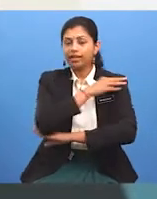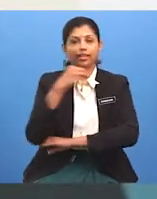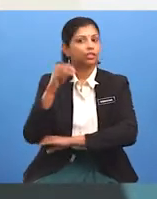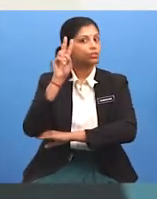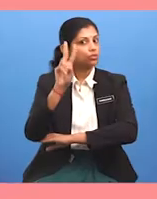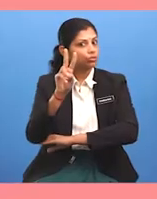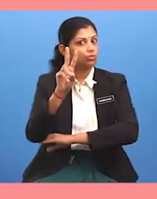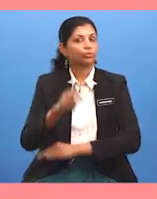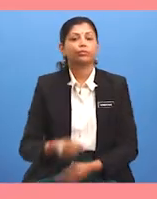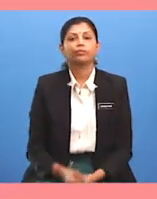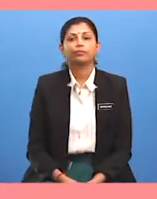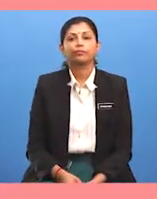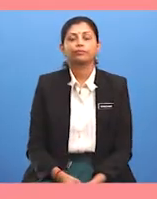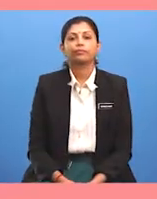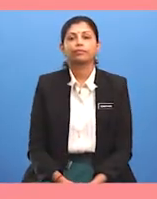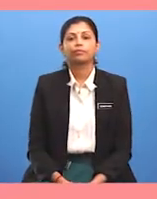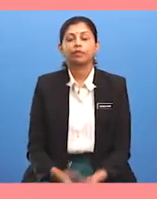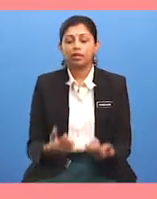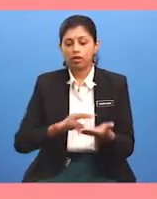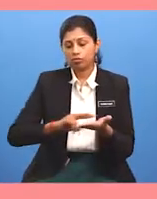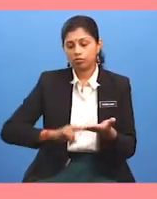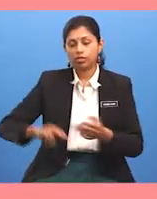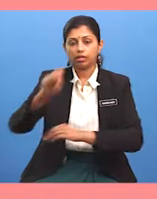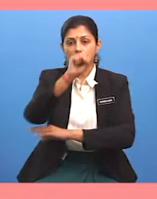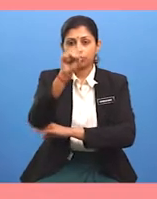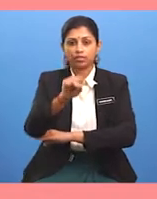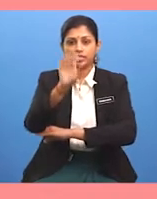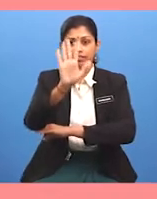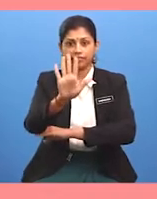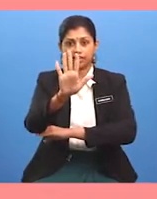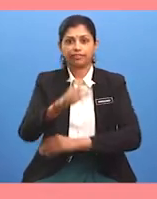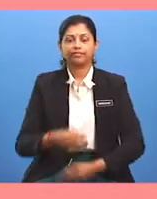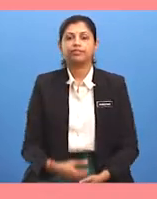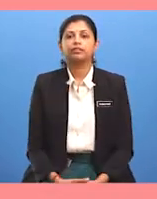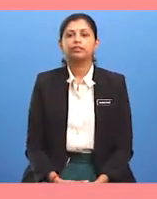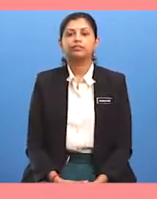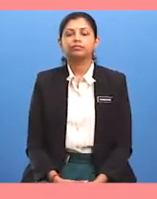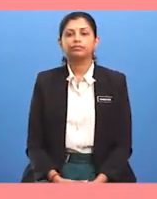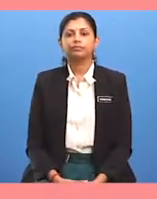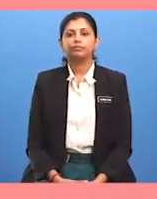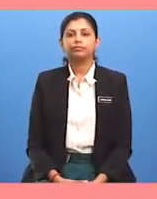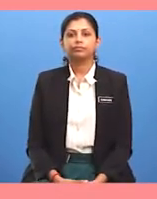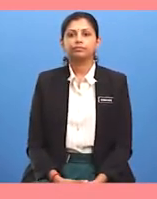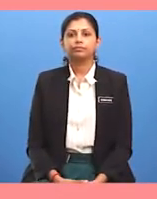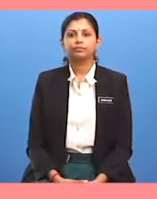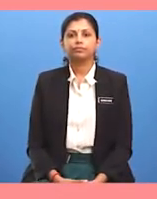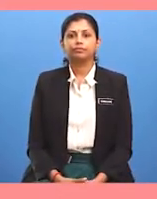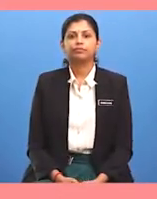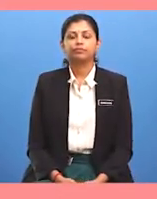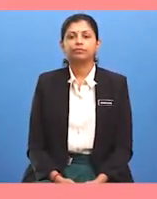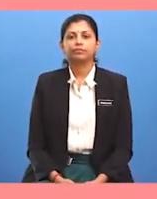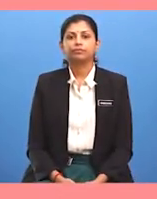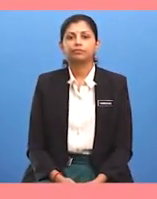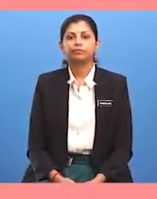2. Question 5. Which of the following is true of both articles?